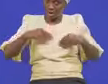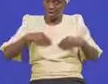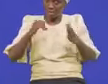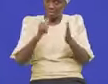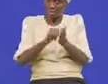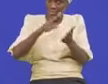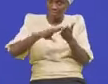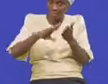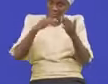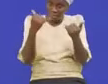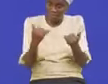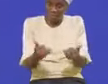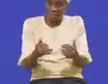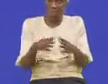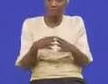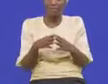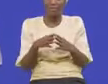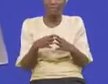Ne le xɔ nu vɔ tsɔtsɔ ke fia.